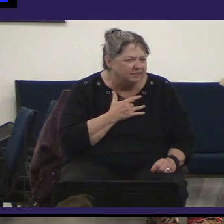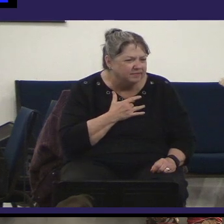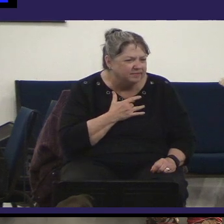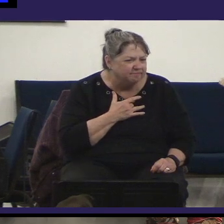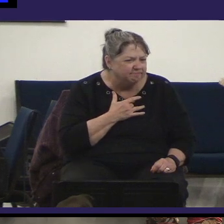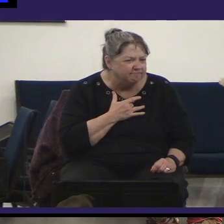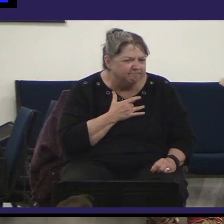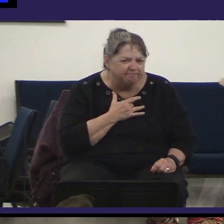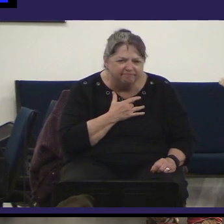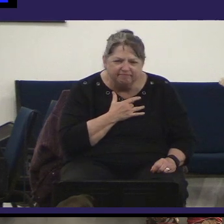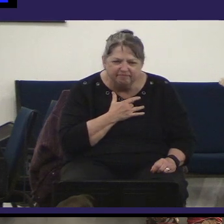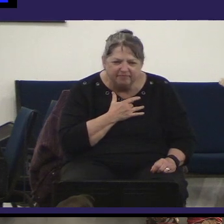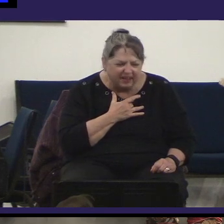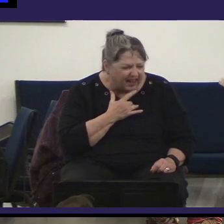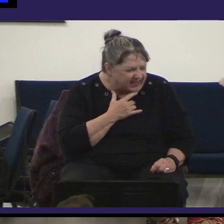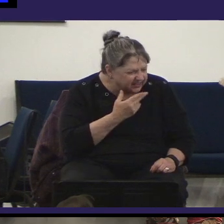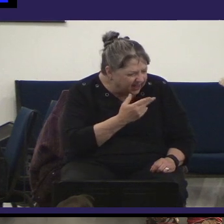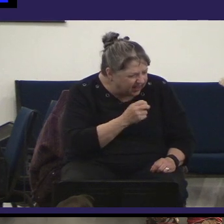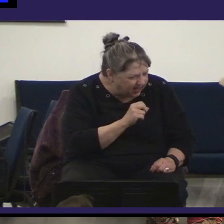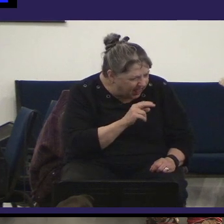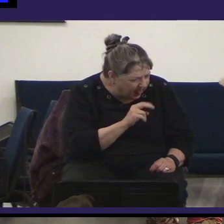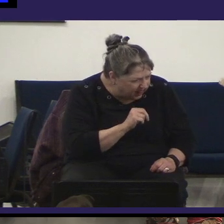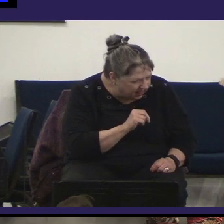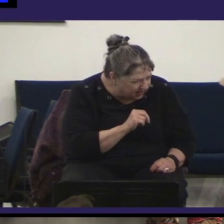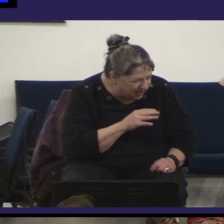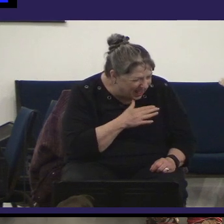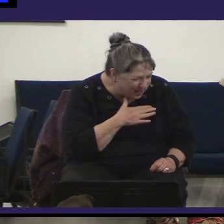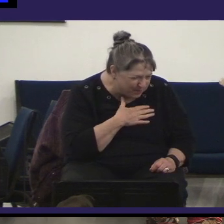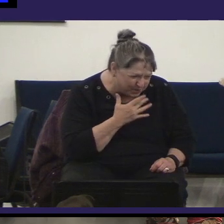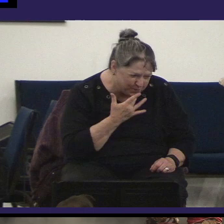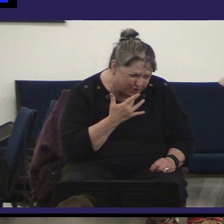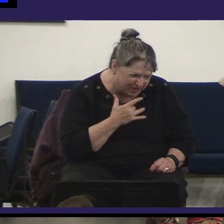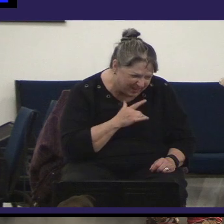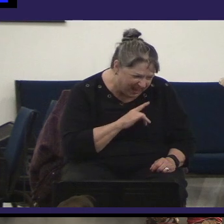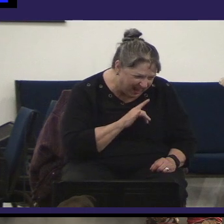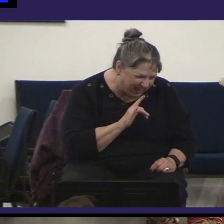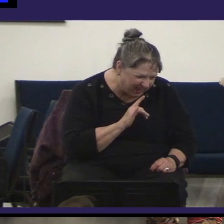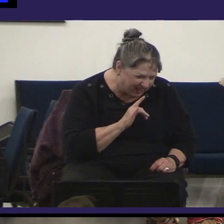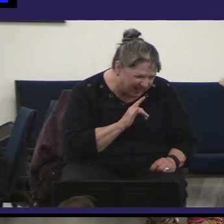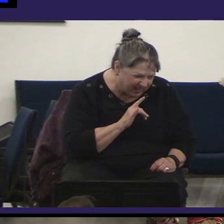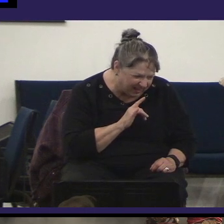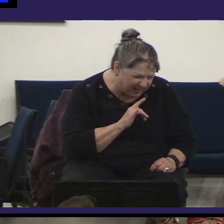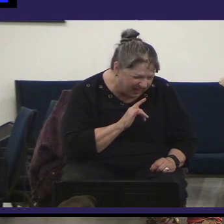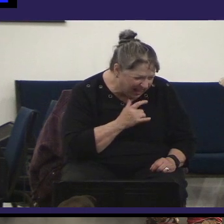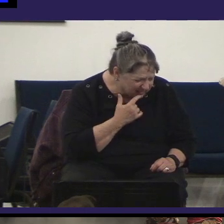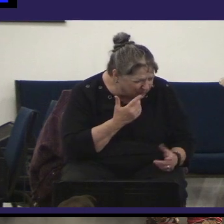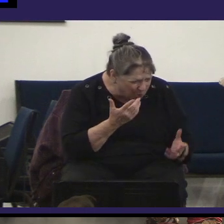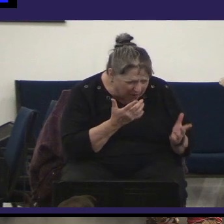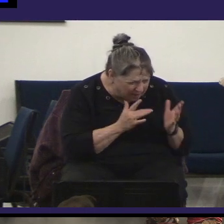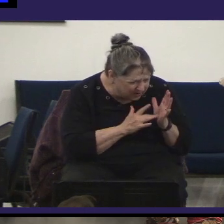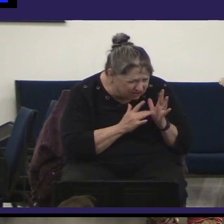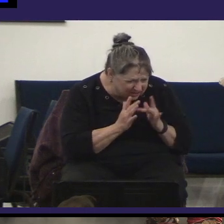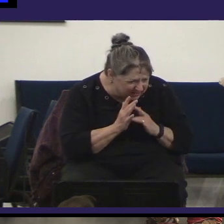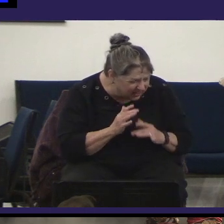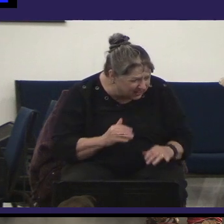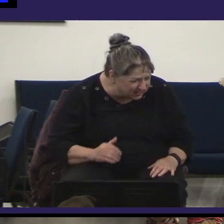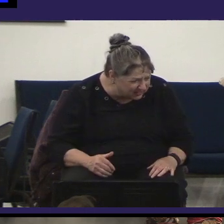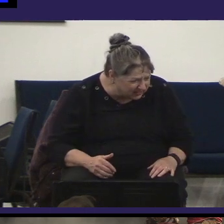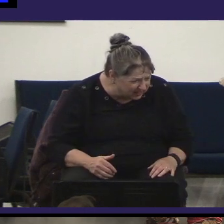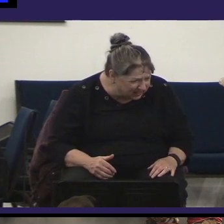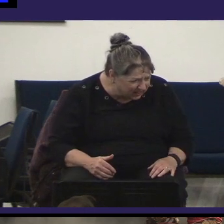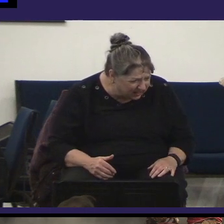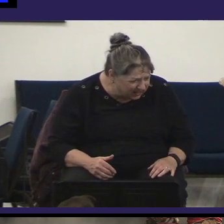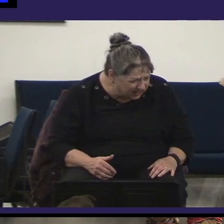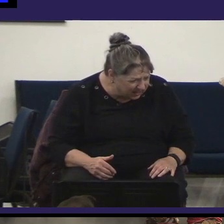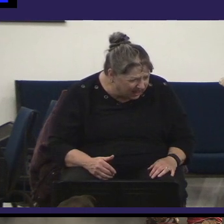And I said, Helen, happy birthday. And I hugged her. And I said, Helen, what about Jesus? There's